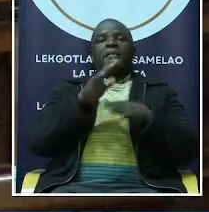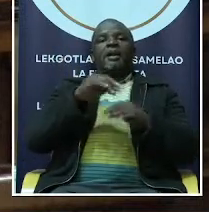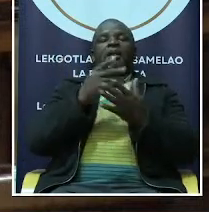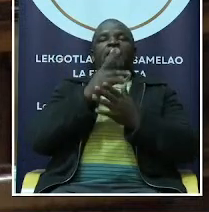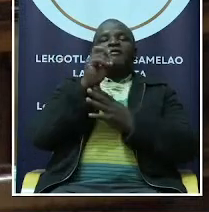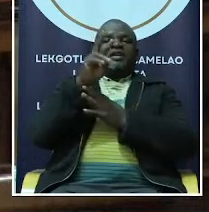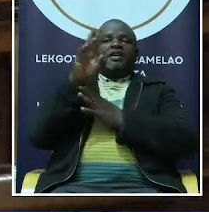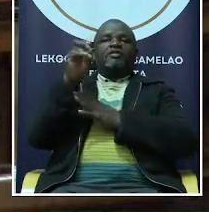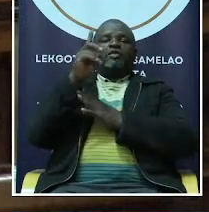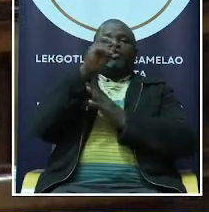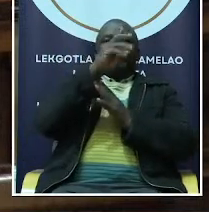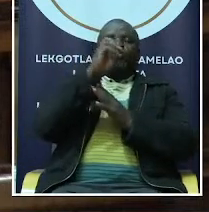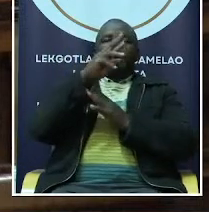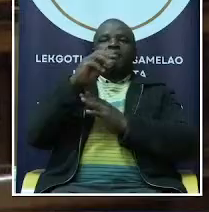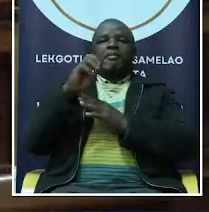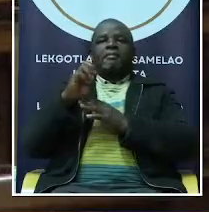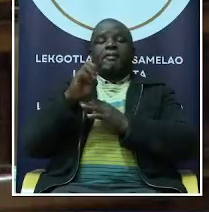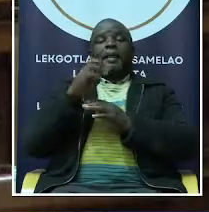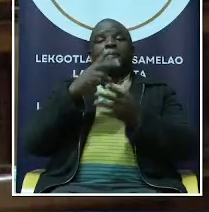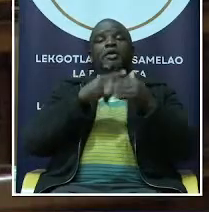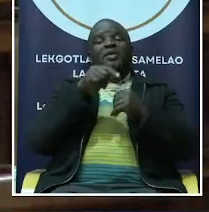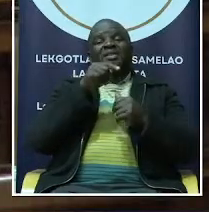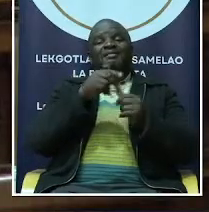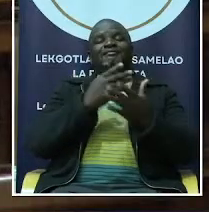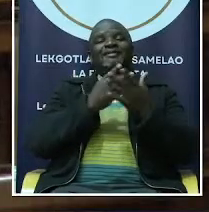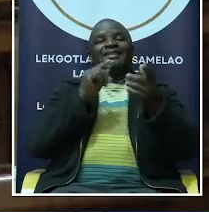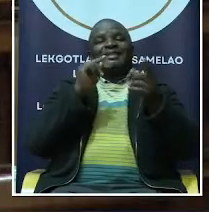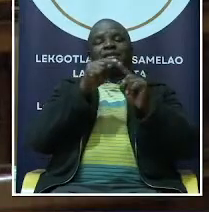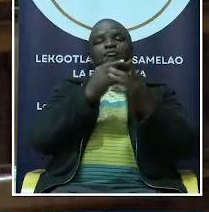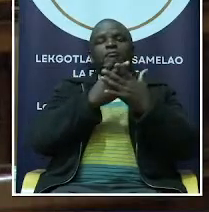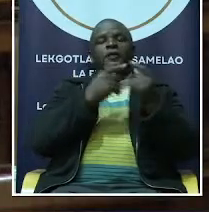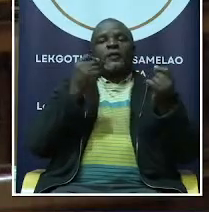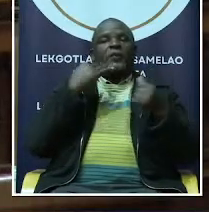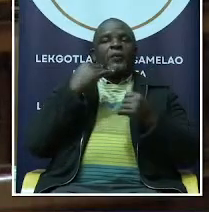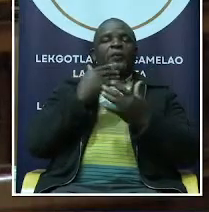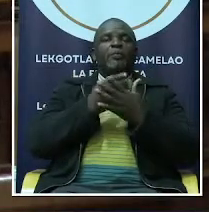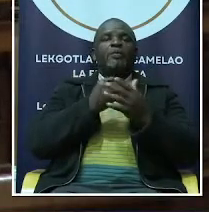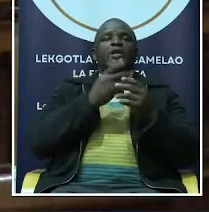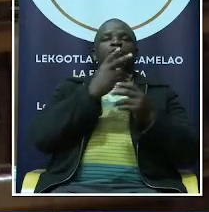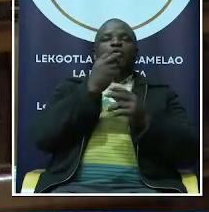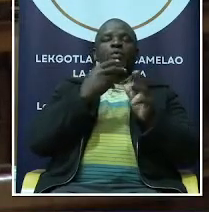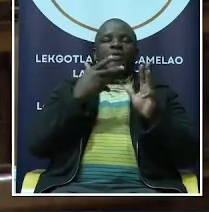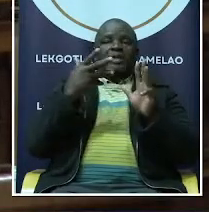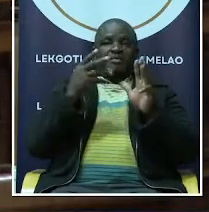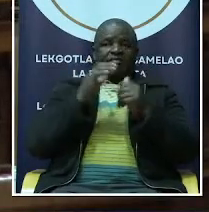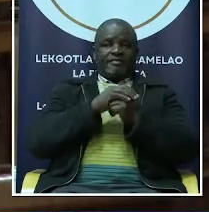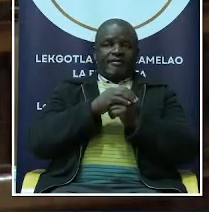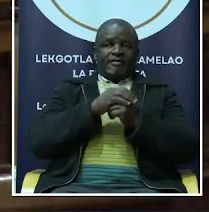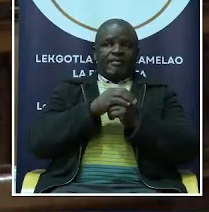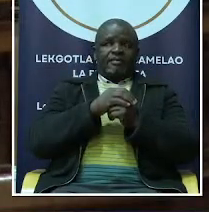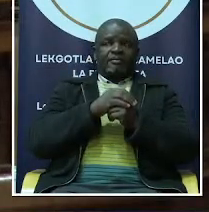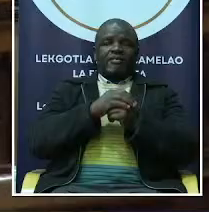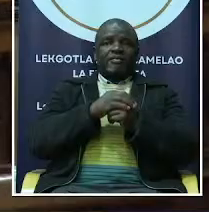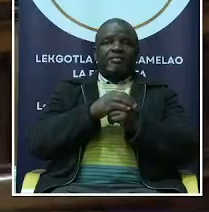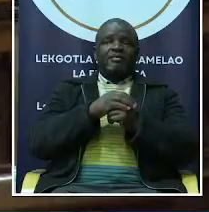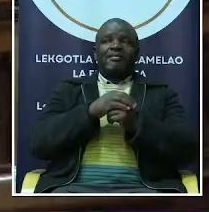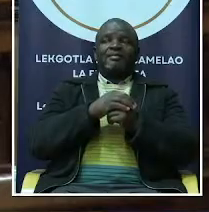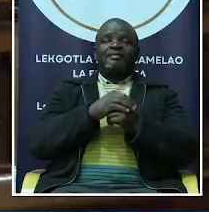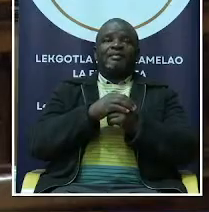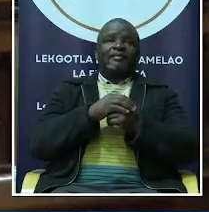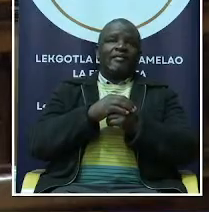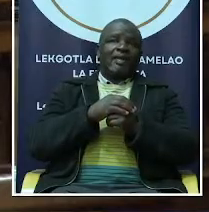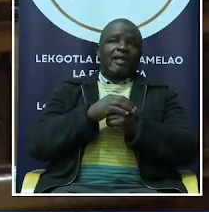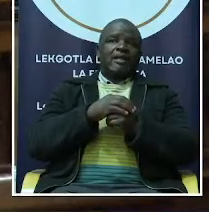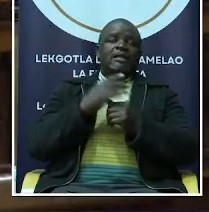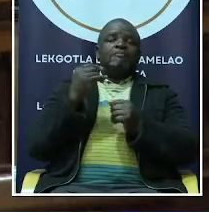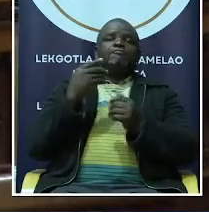That project was completed in 2009, and then it was